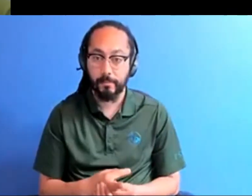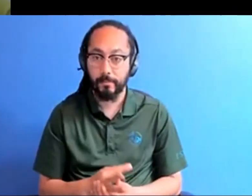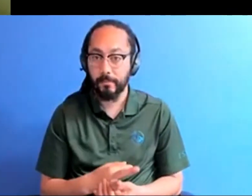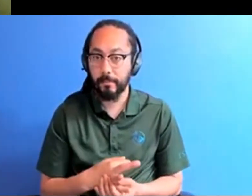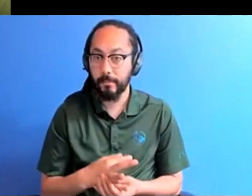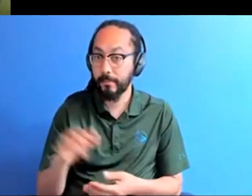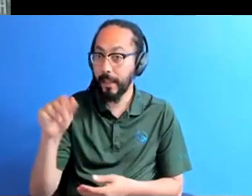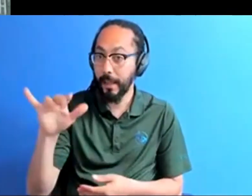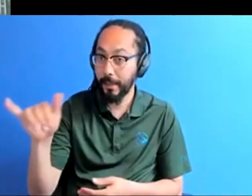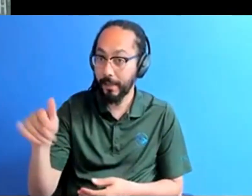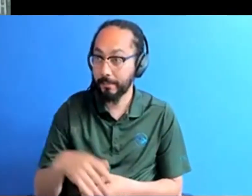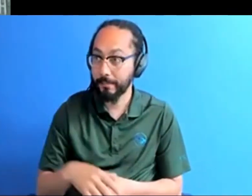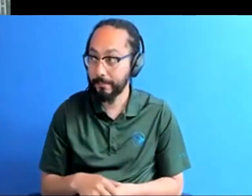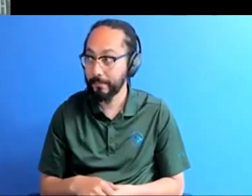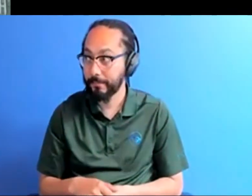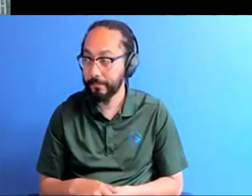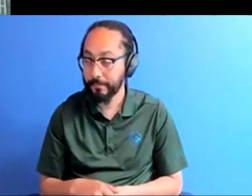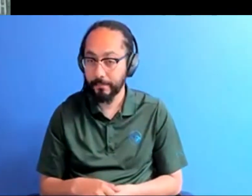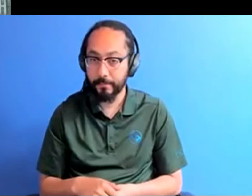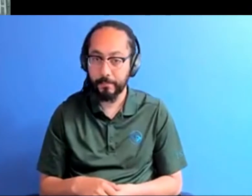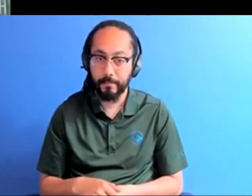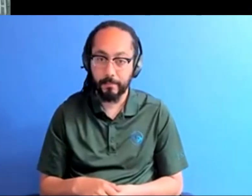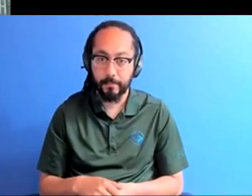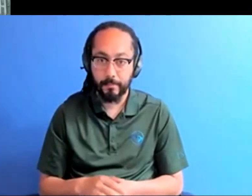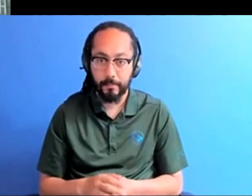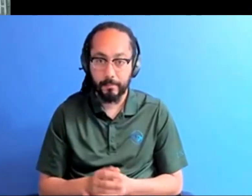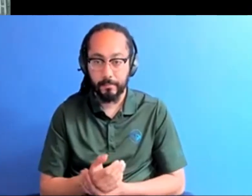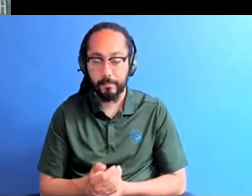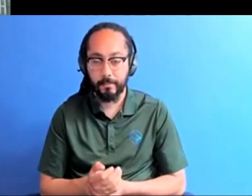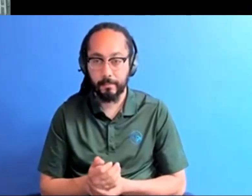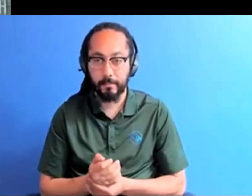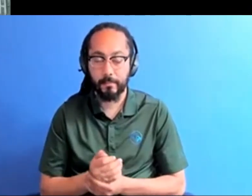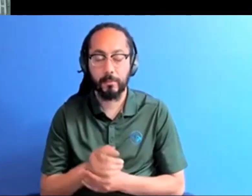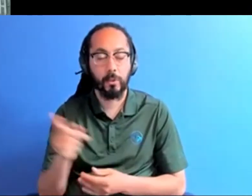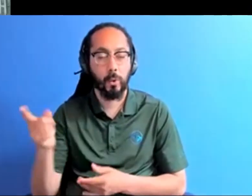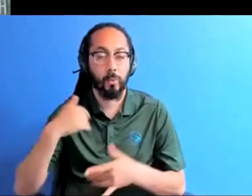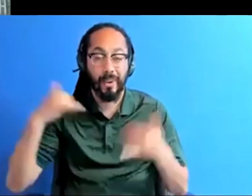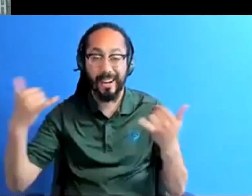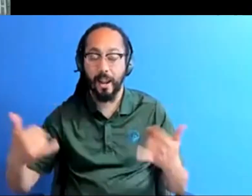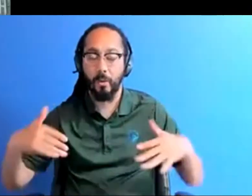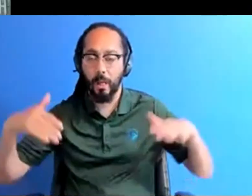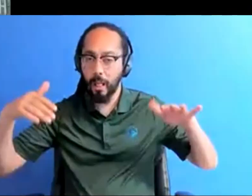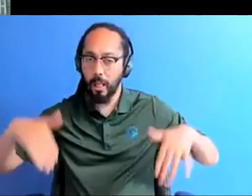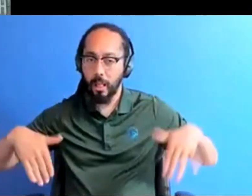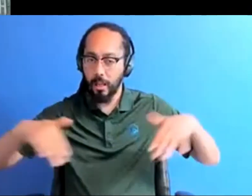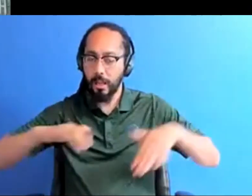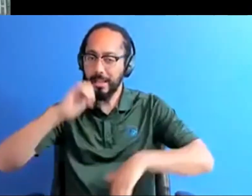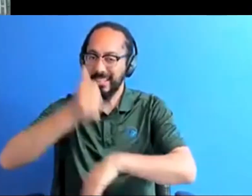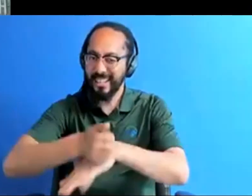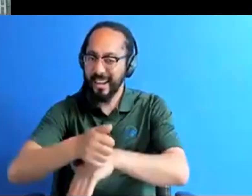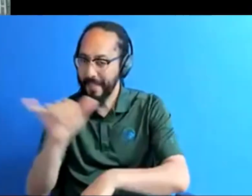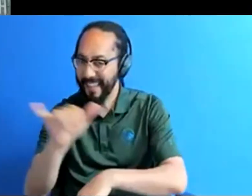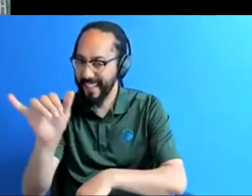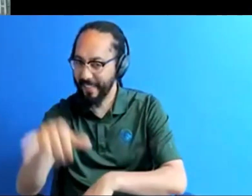So we're not set up like that currently. What we are